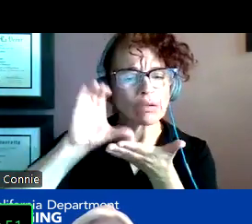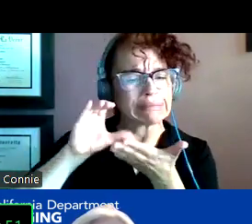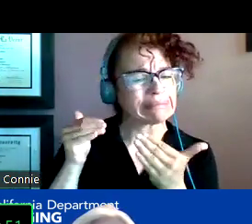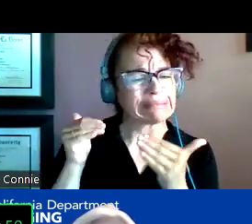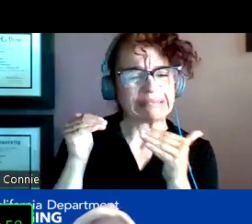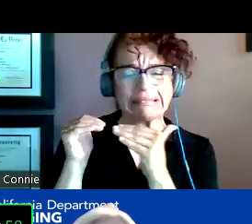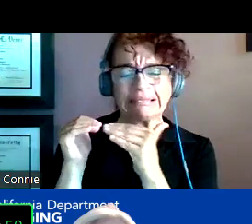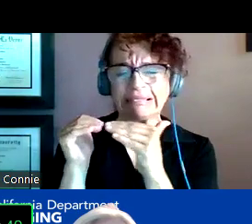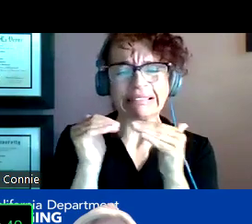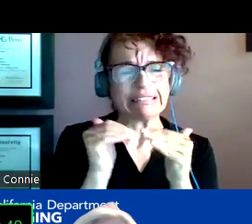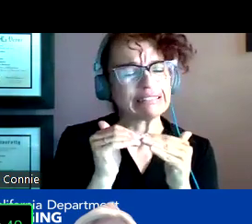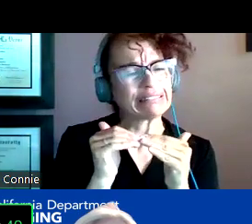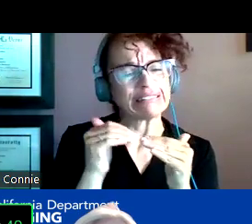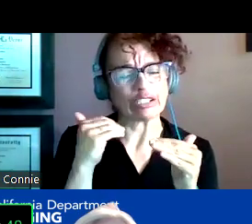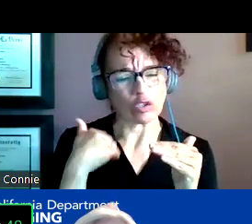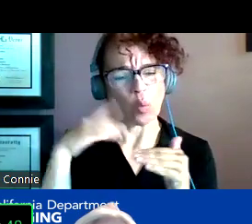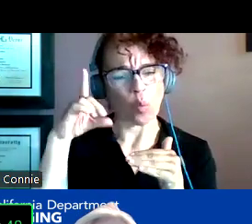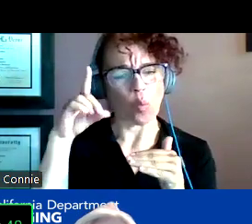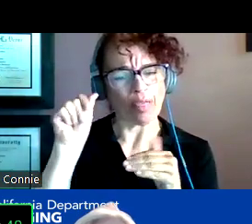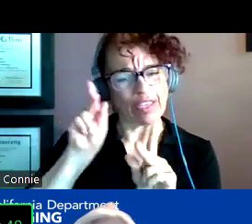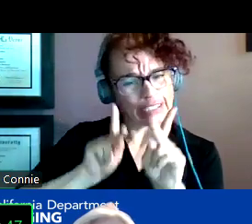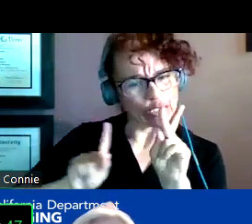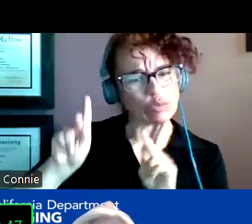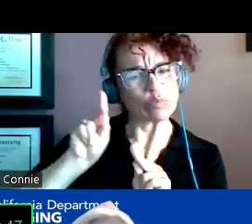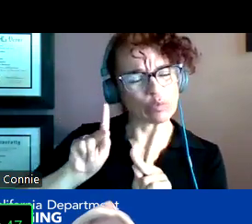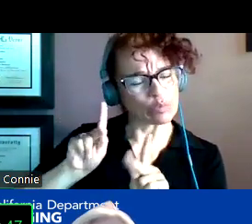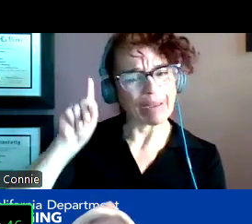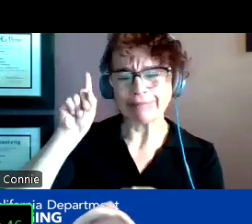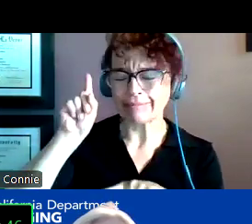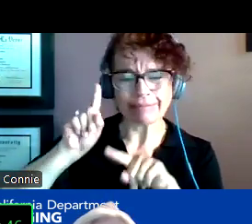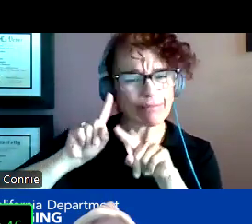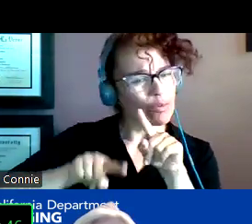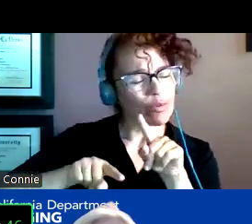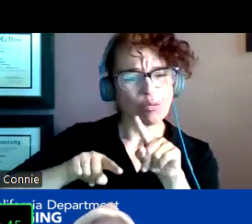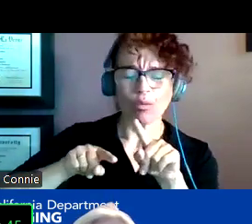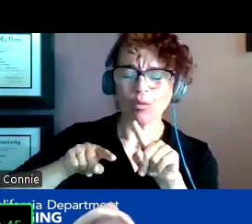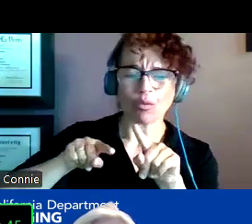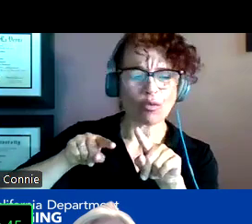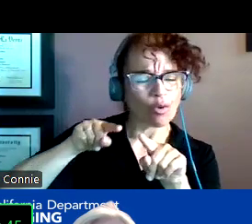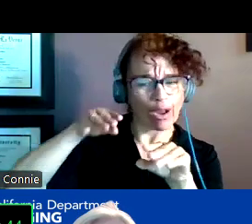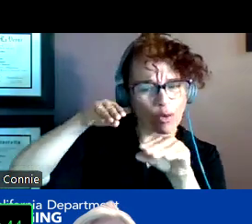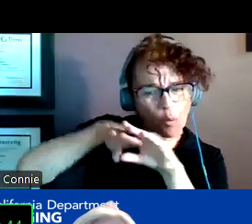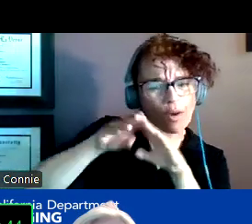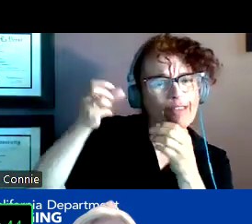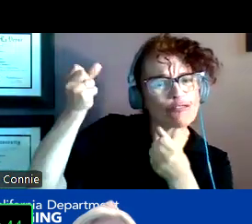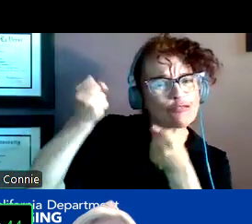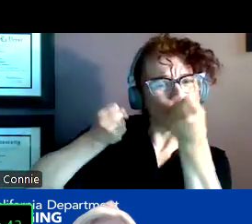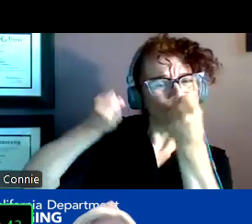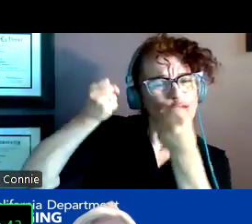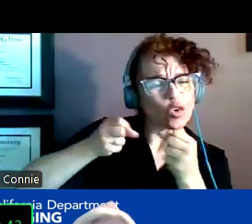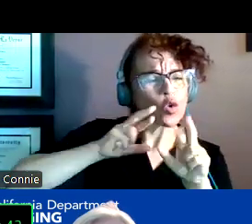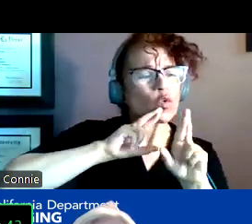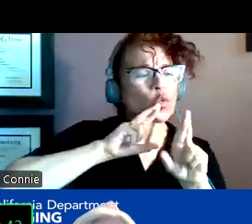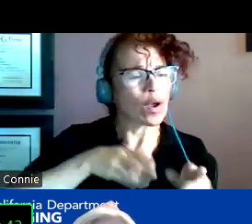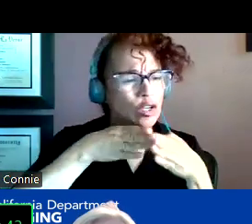even. And we have disability people that simply cannot even board the vehicle. So respond to